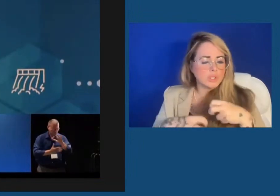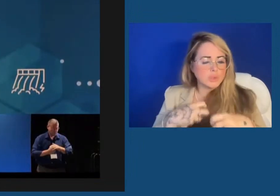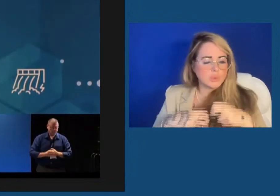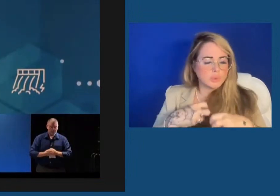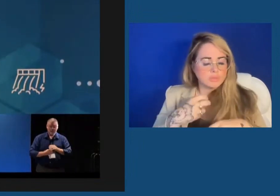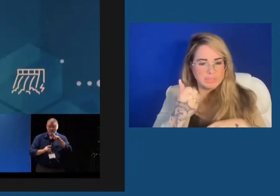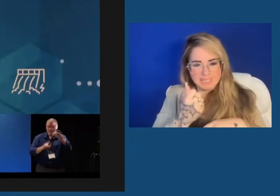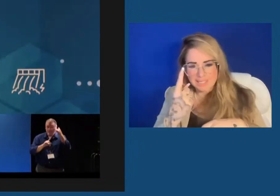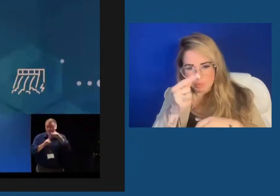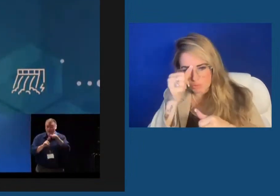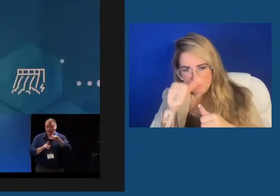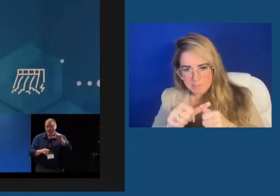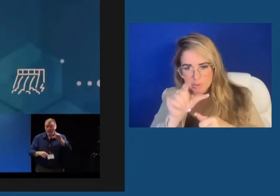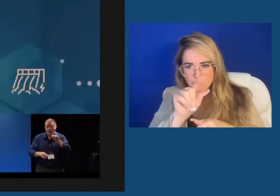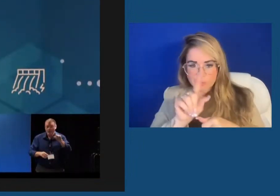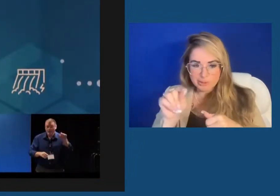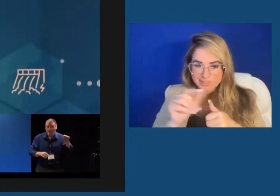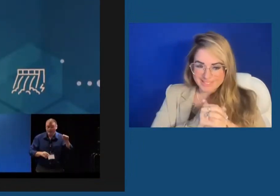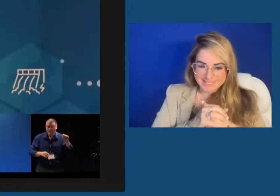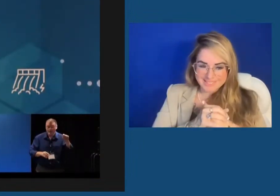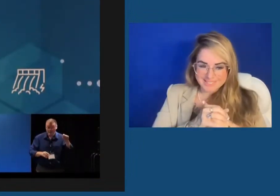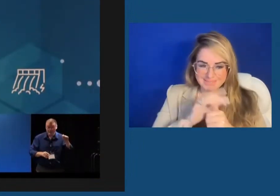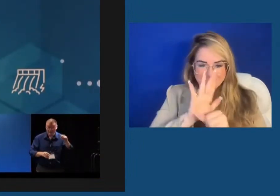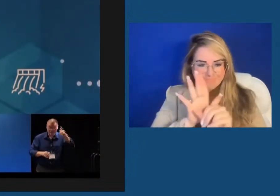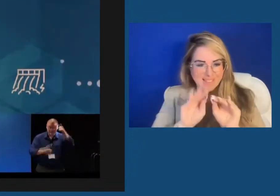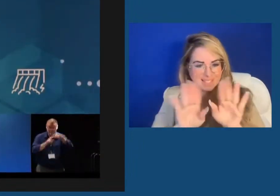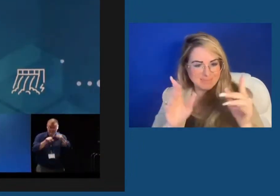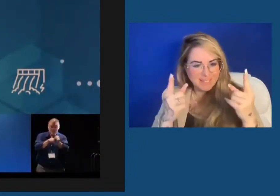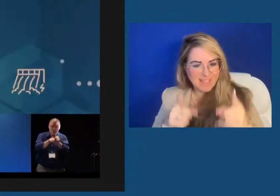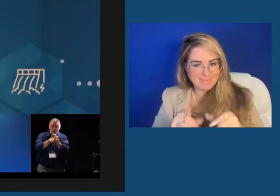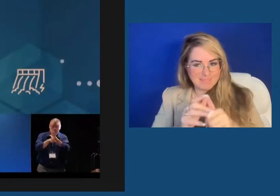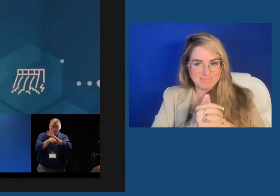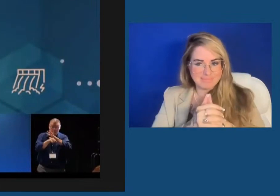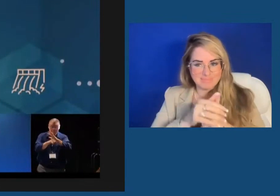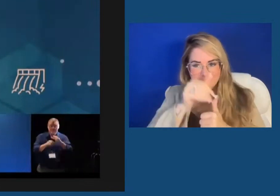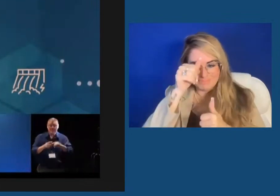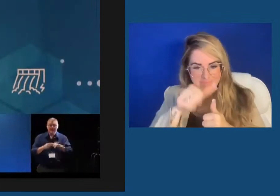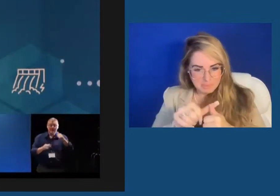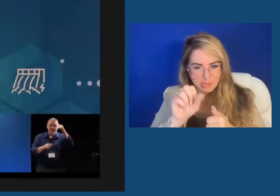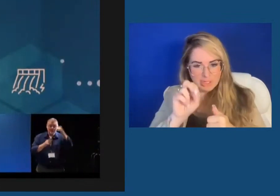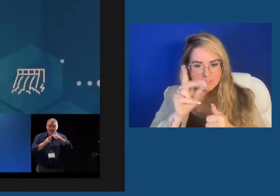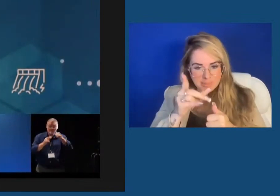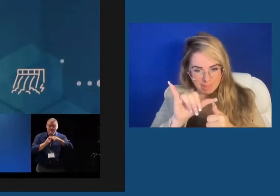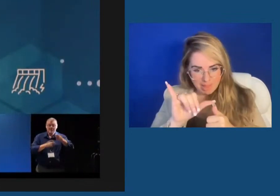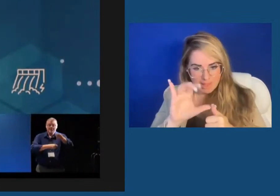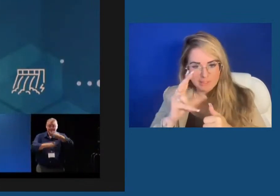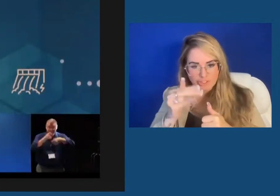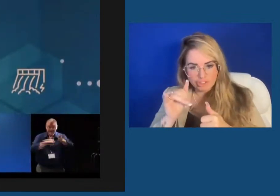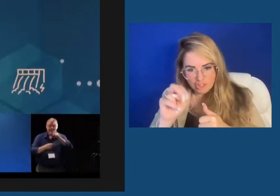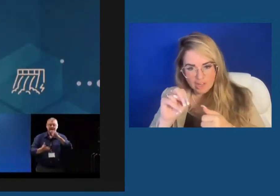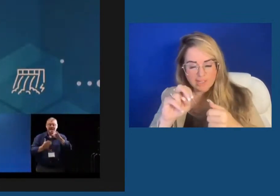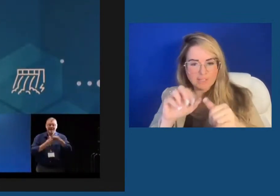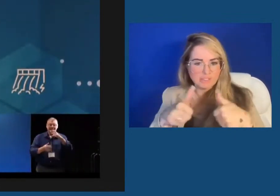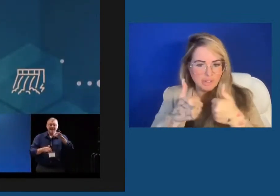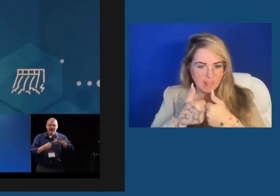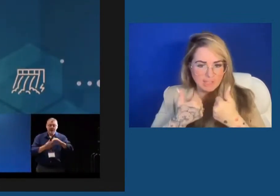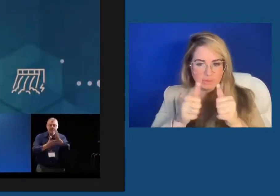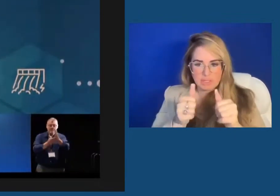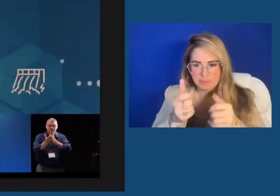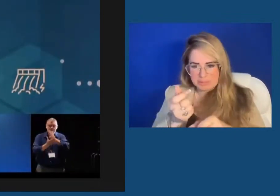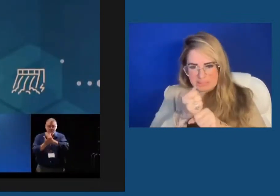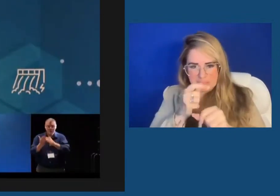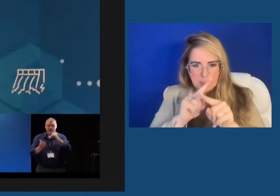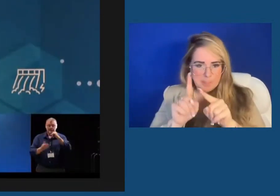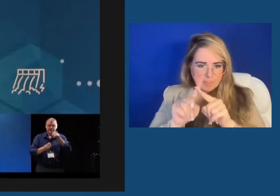Anybody remember 2020, the pandemic? Remember the supply chain challenges? We're trying to get component parts for